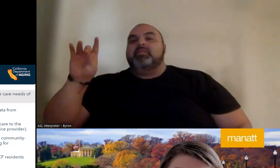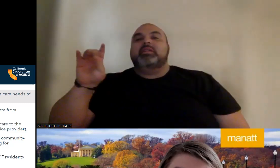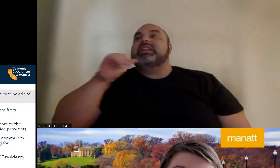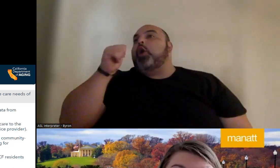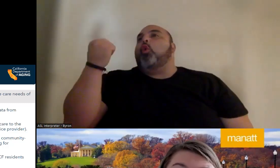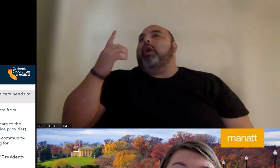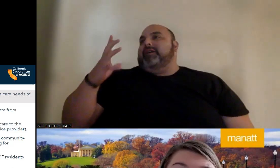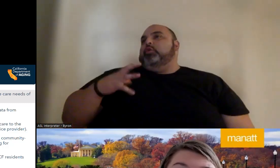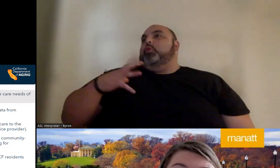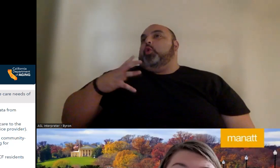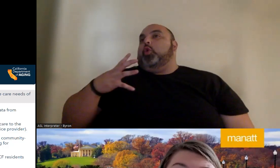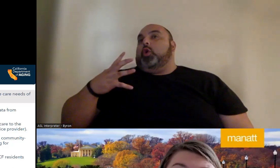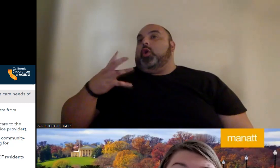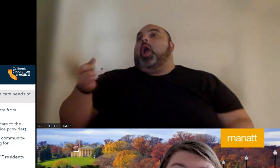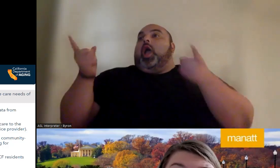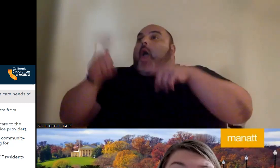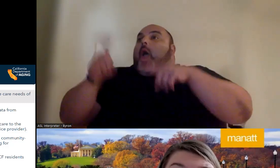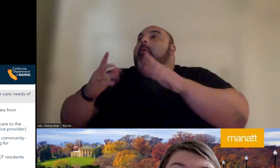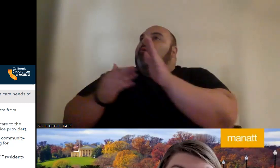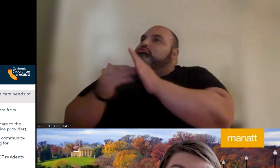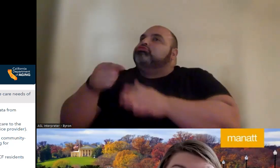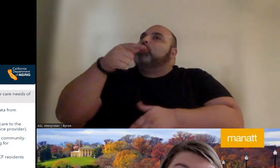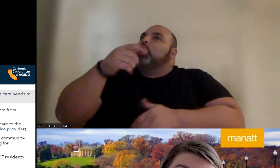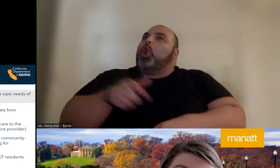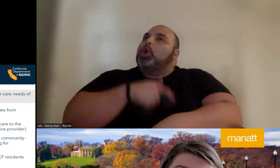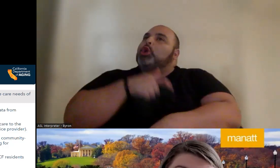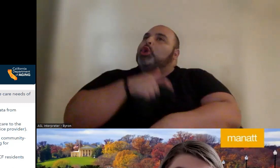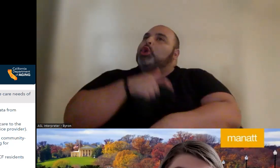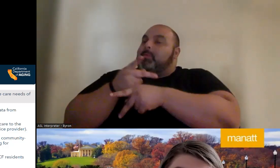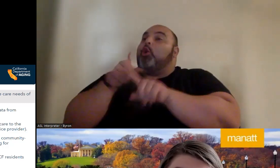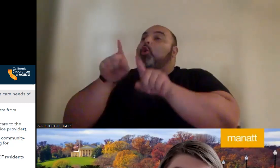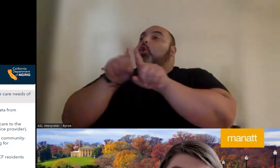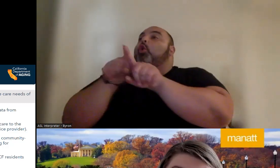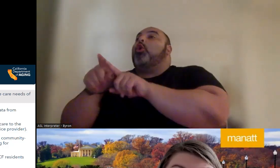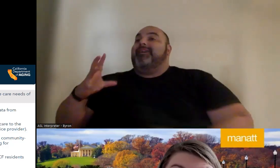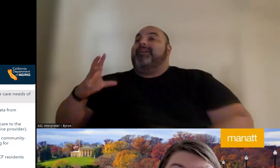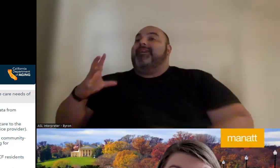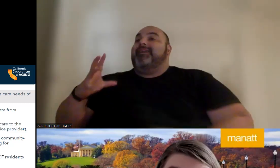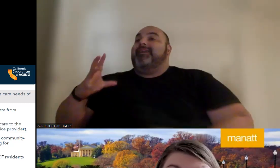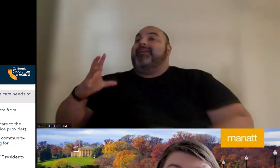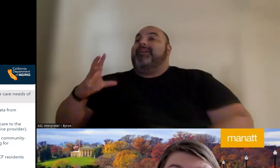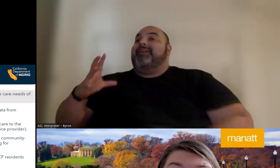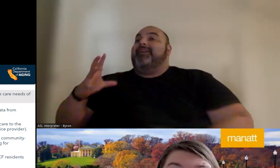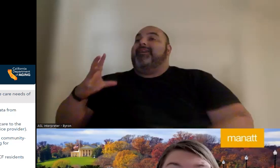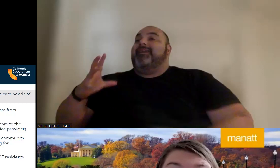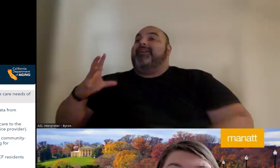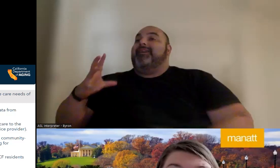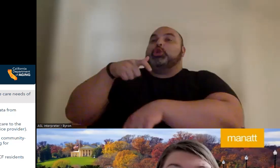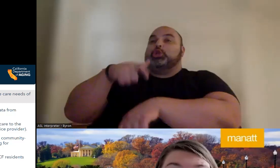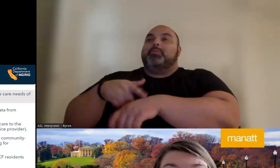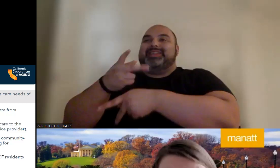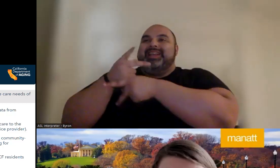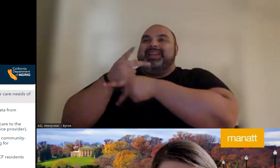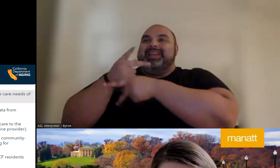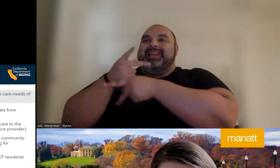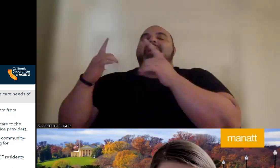in long-term care. It's also that there is that informal caregivers of residents in long-term care facilities provide a significant